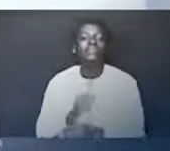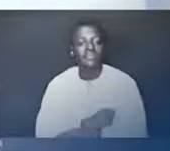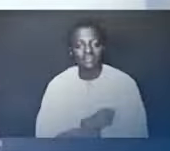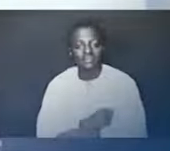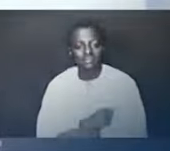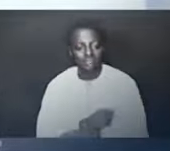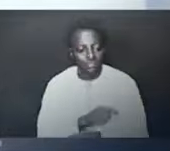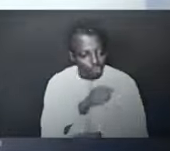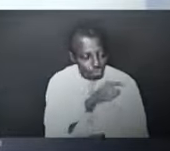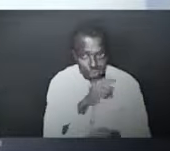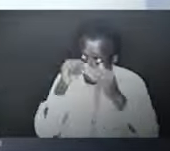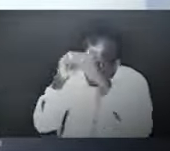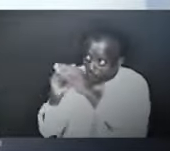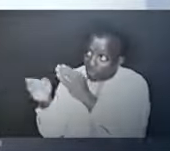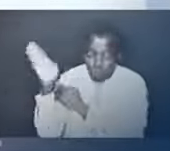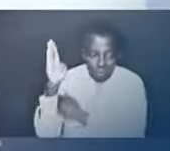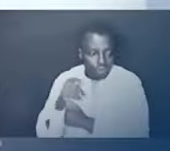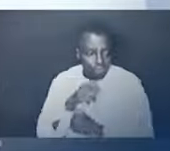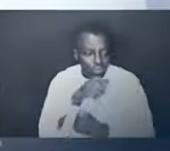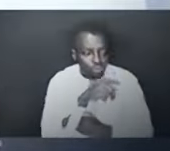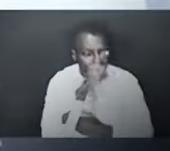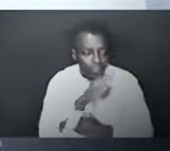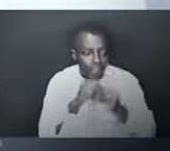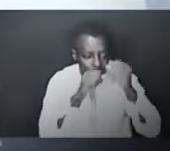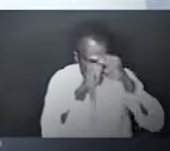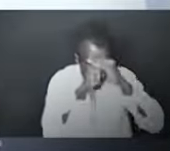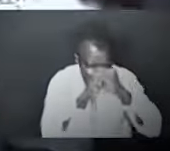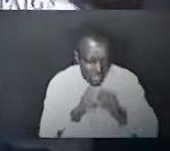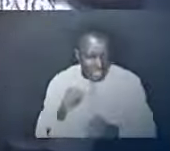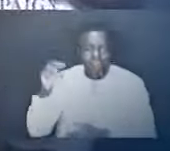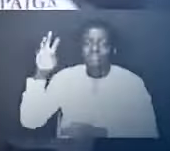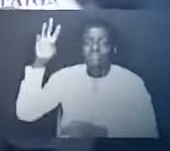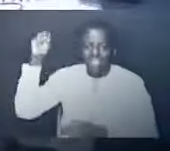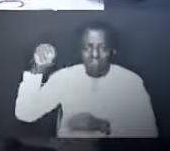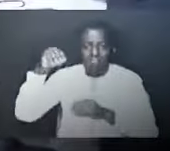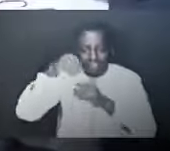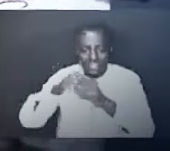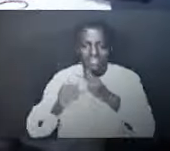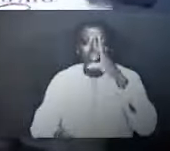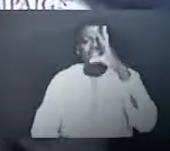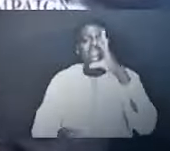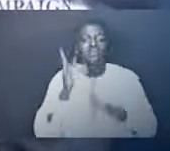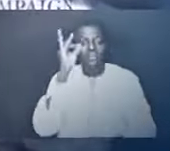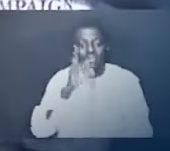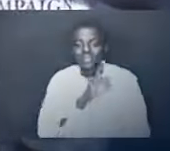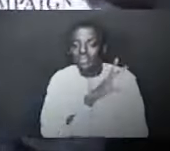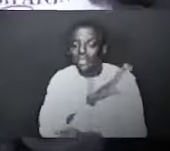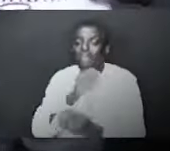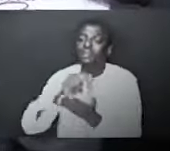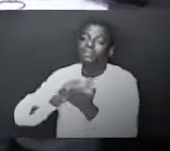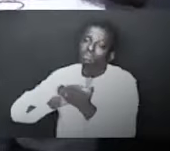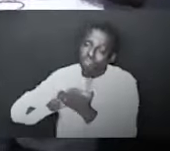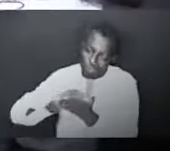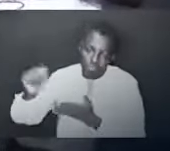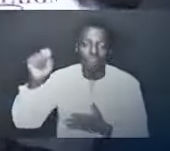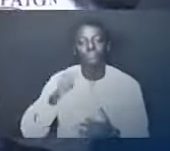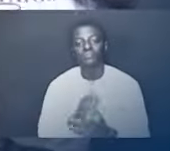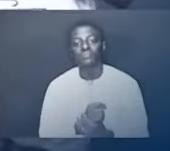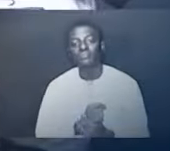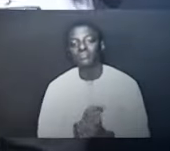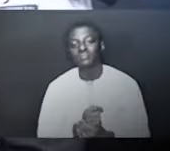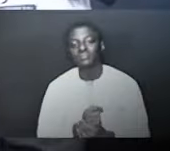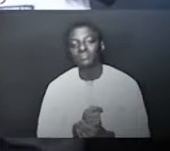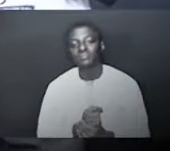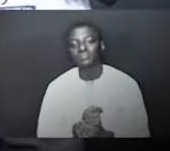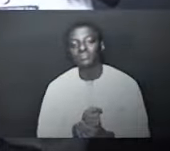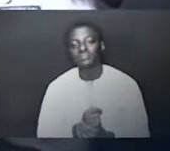worshippers must worship in spirit and in truth. Saint Tini say when you pon ya whom now one I was sorry no, as I saw sorry no whom